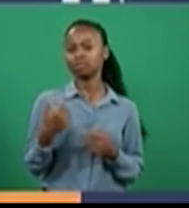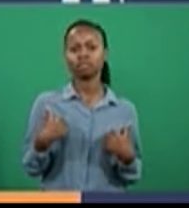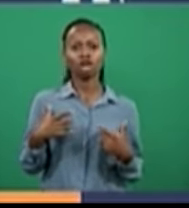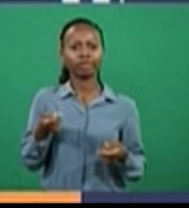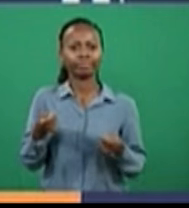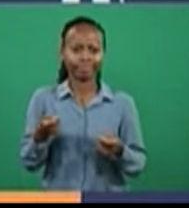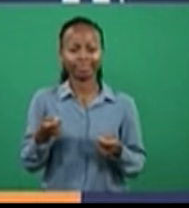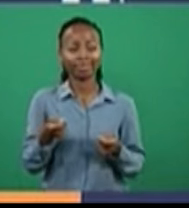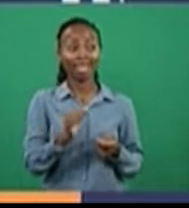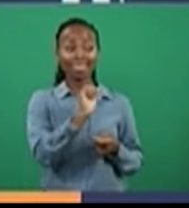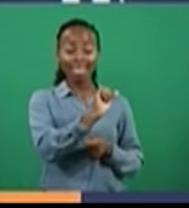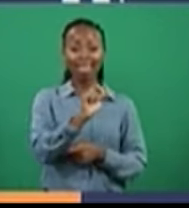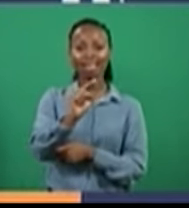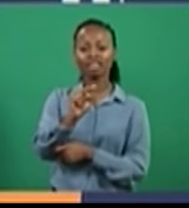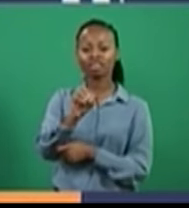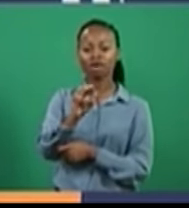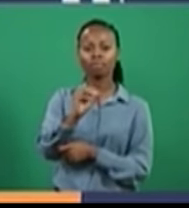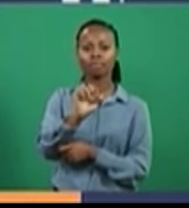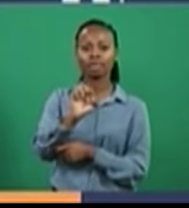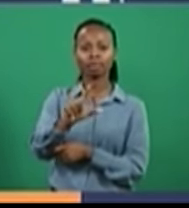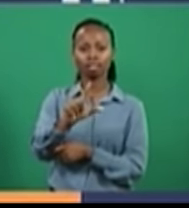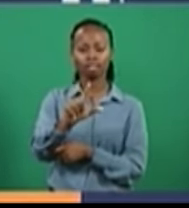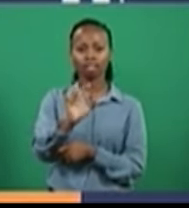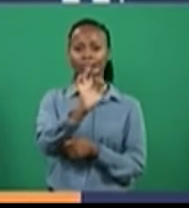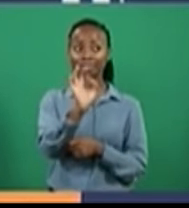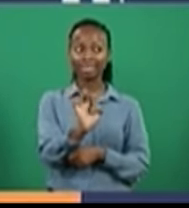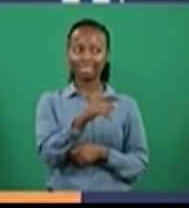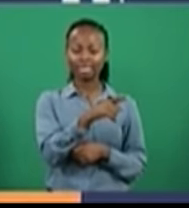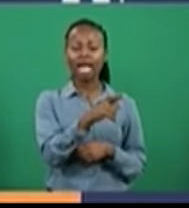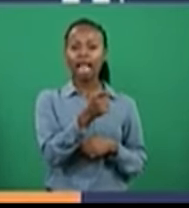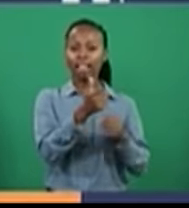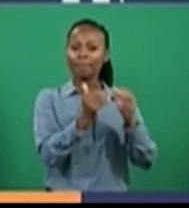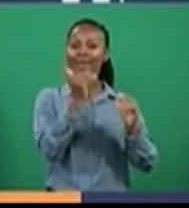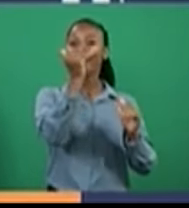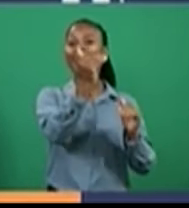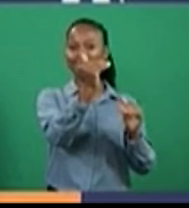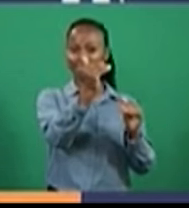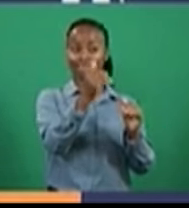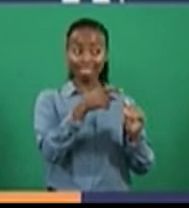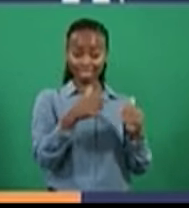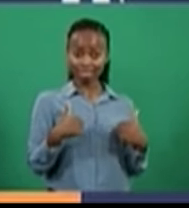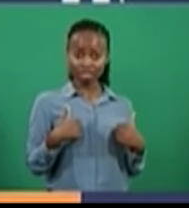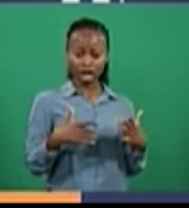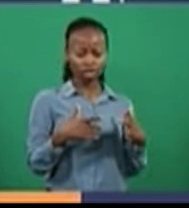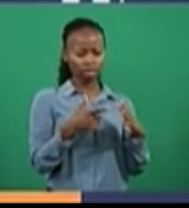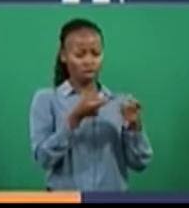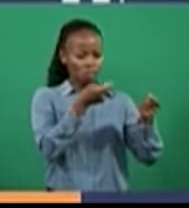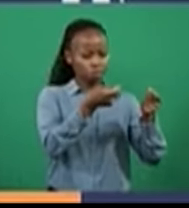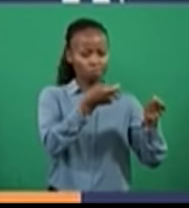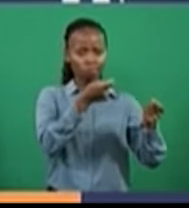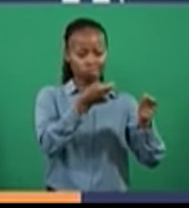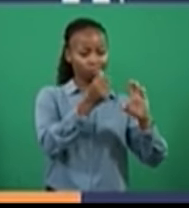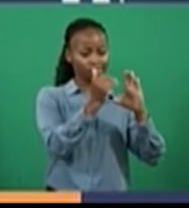had seen in South Africa. That meant that they were also able to rein in inflation earlier. And so their inflation